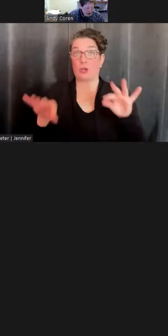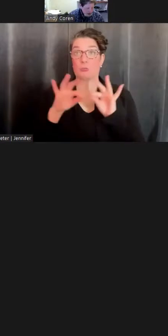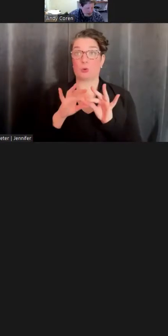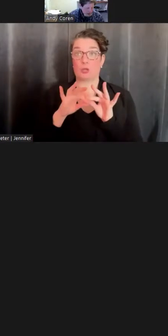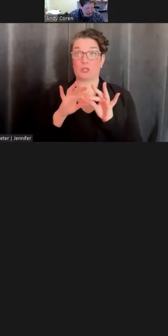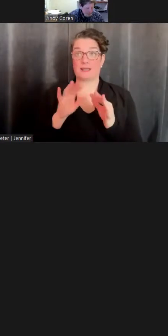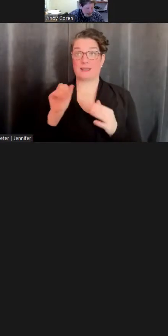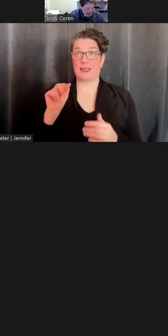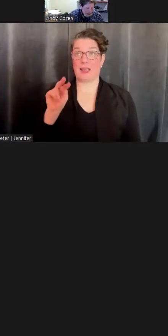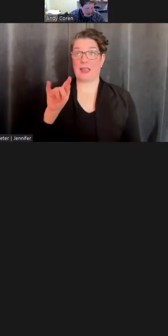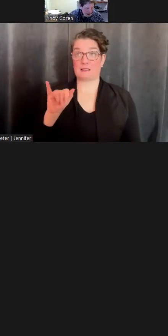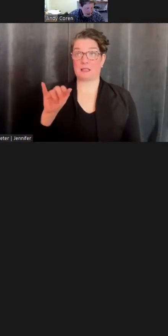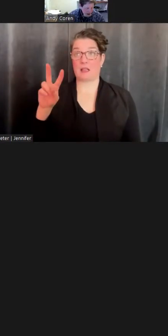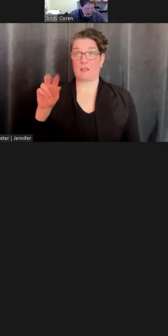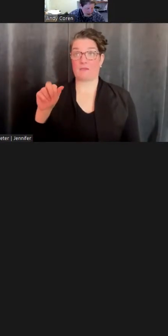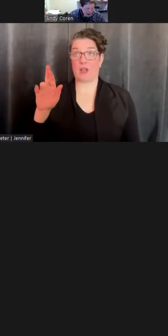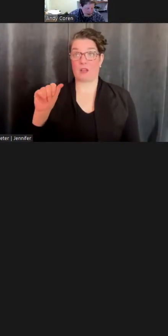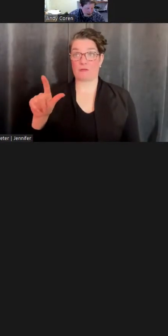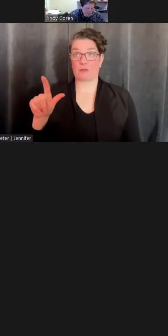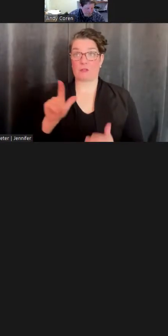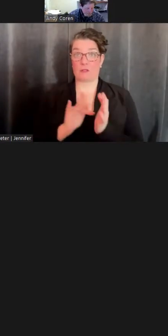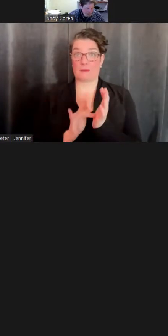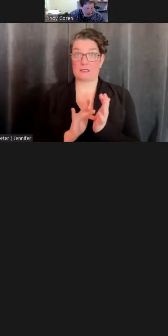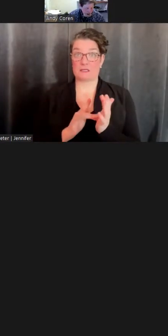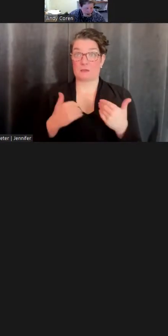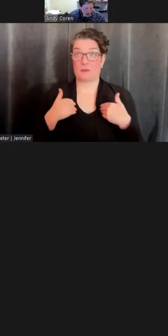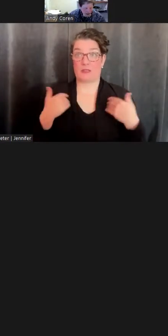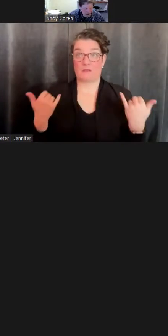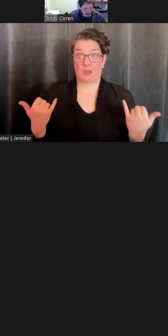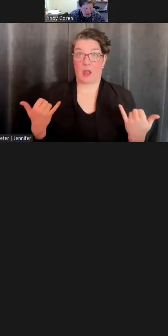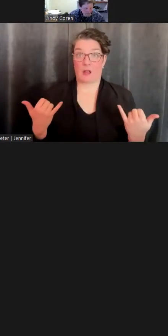antiviral agents that we have now is